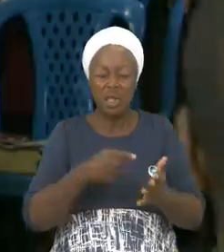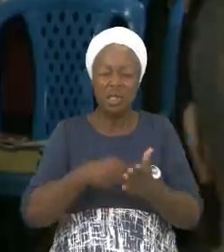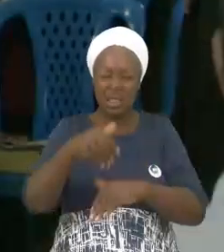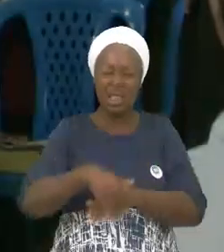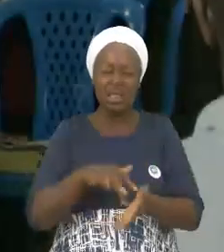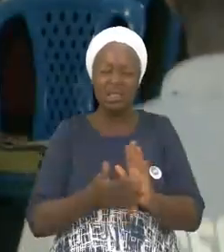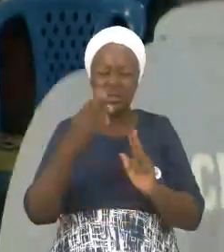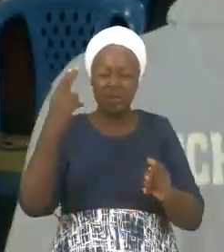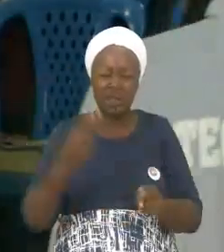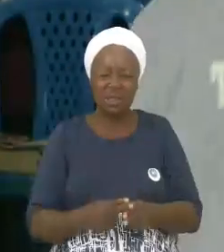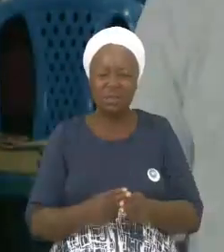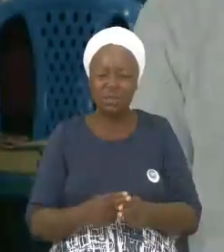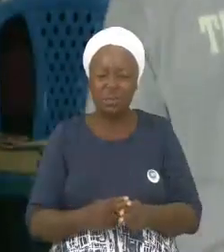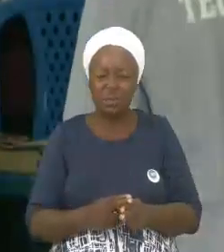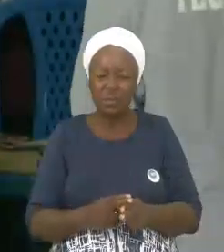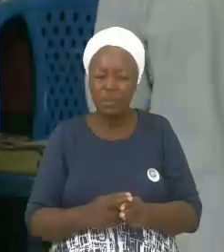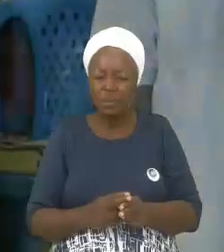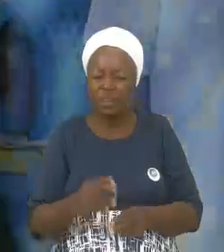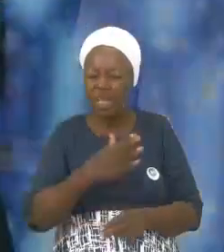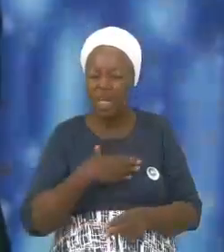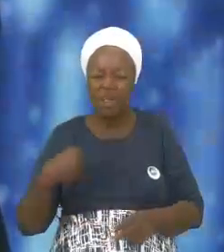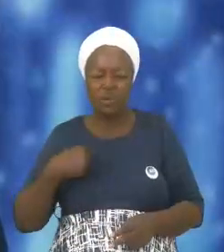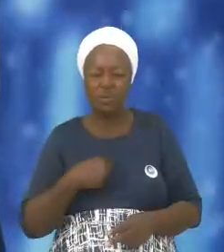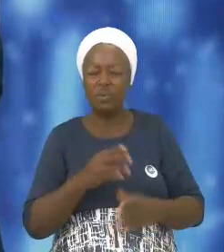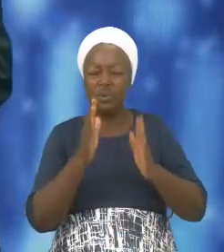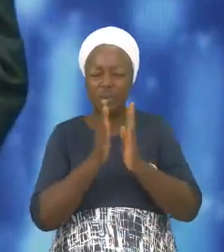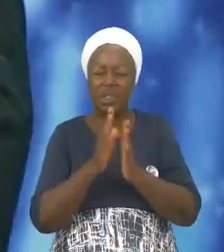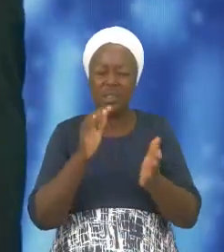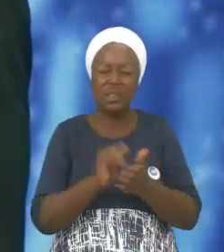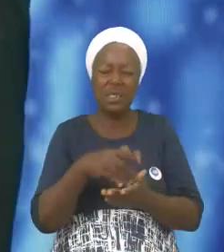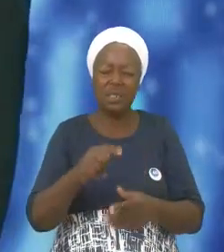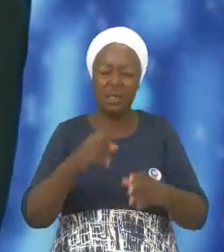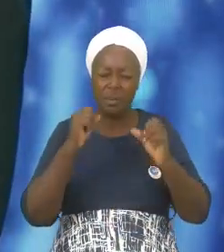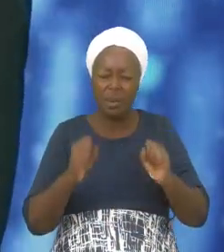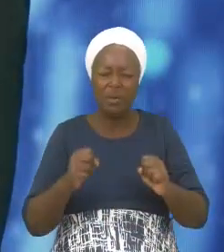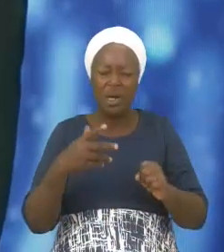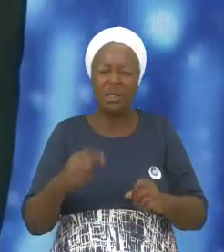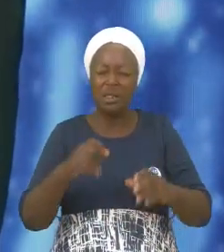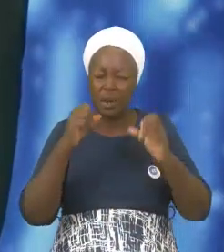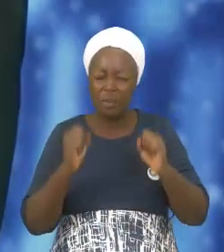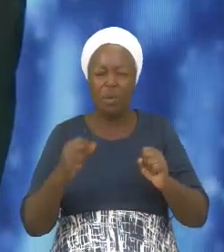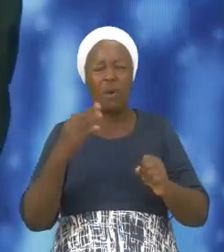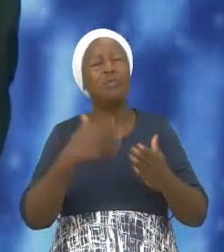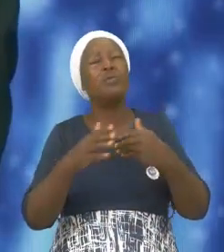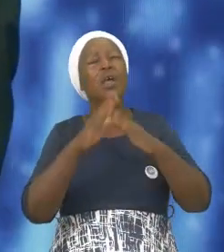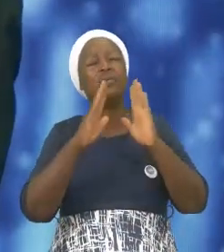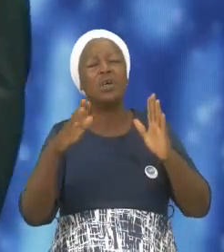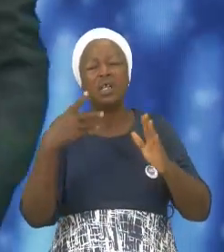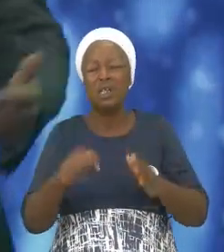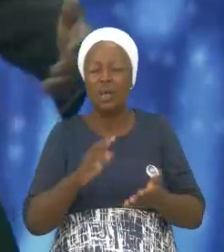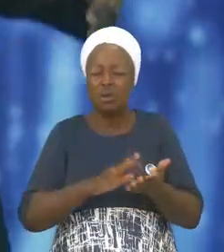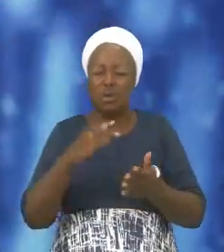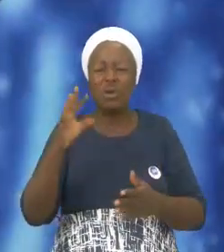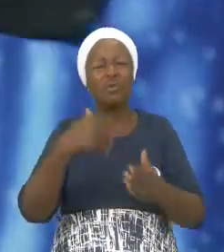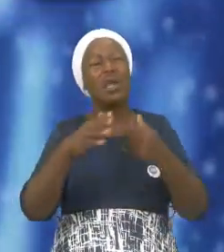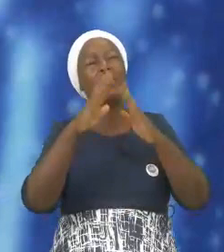Jesus' name. And we pray that the power of heaven, the glory of